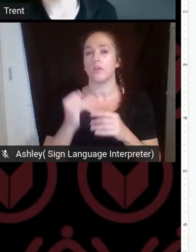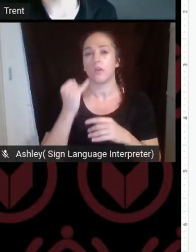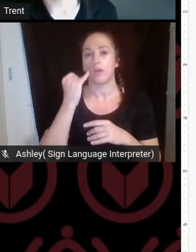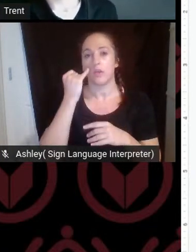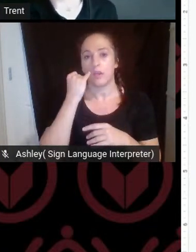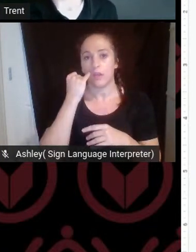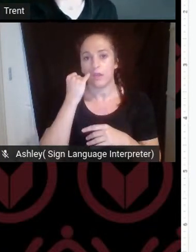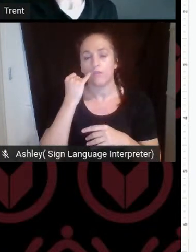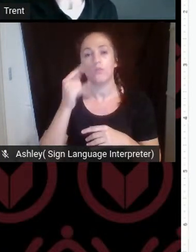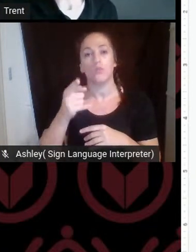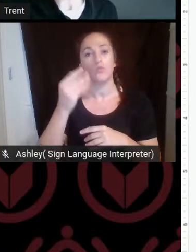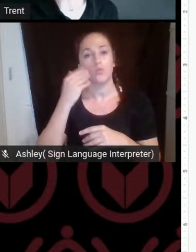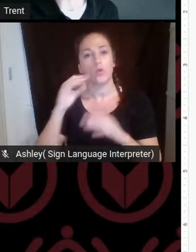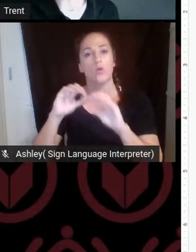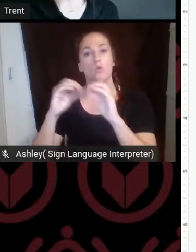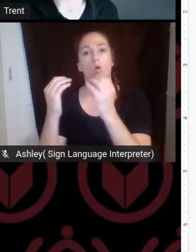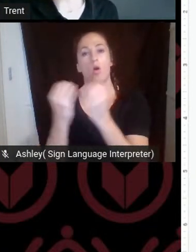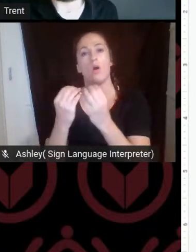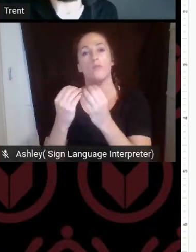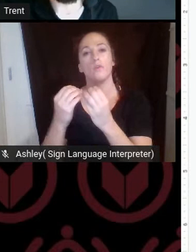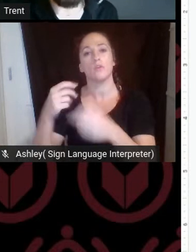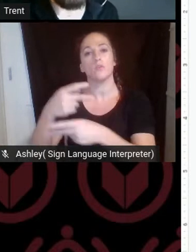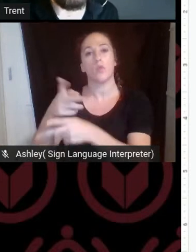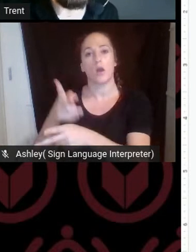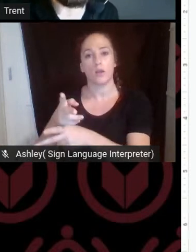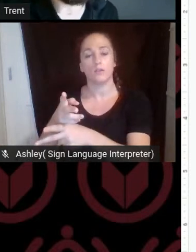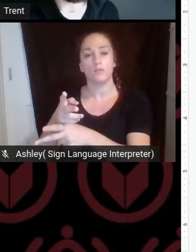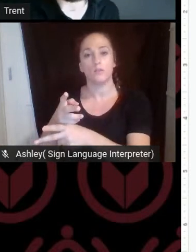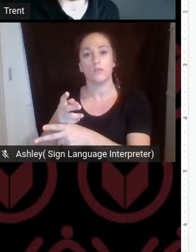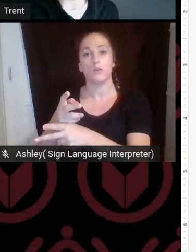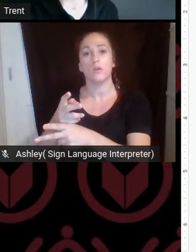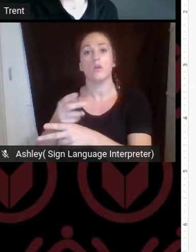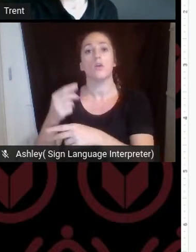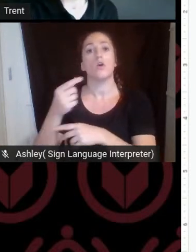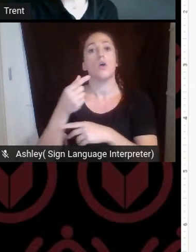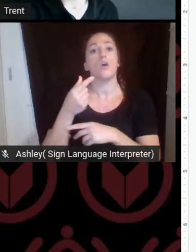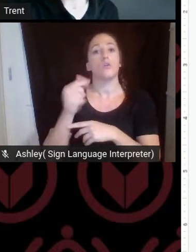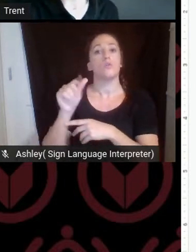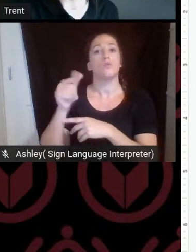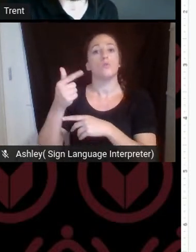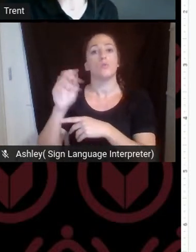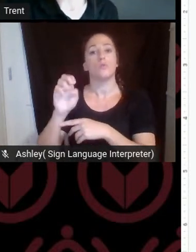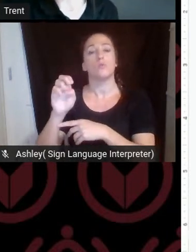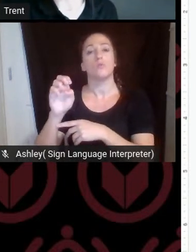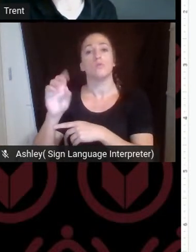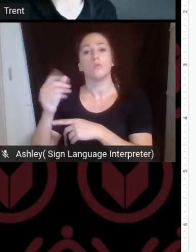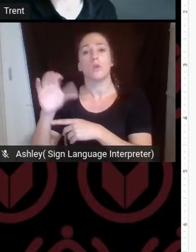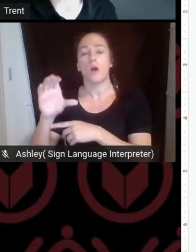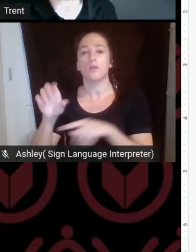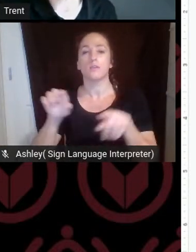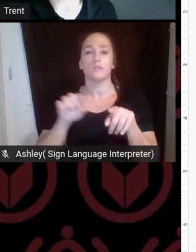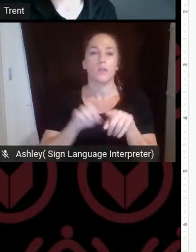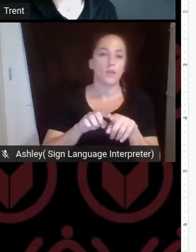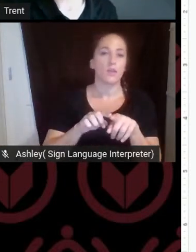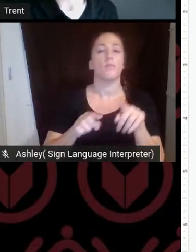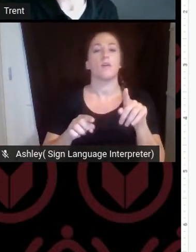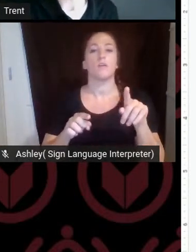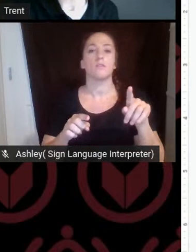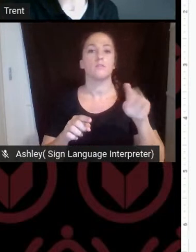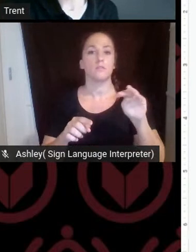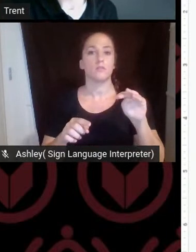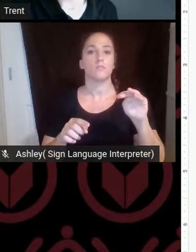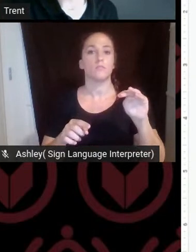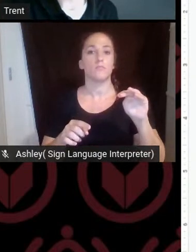Office products, Google Docs is the equivalent of Microsoft Word, and Google Slides is the equivalent of PowerPoint.